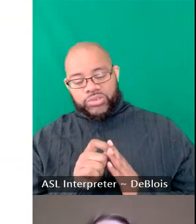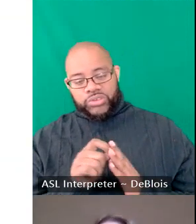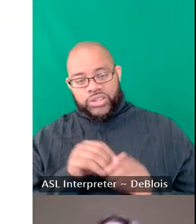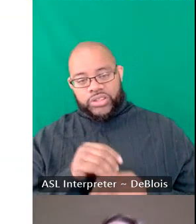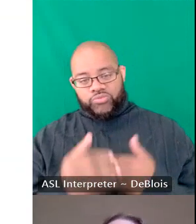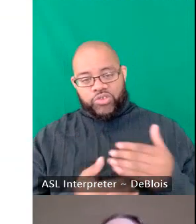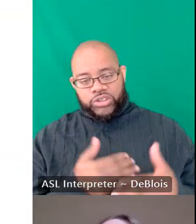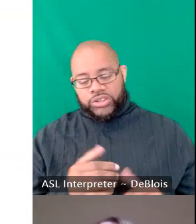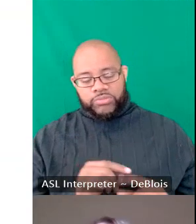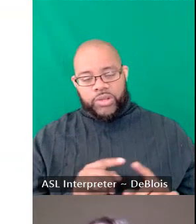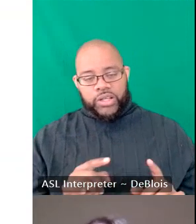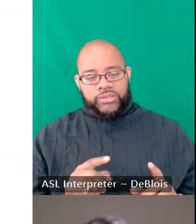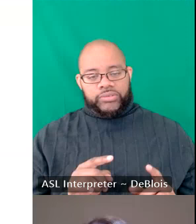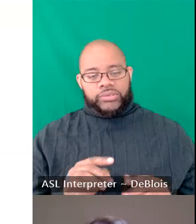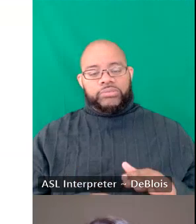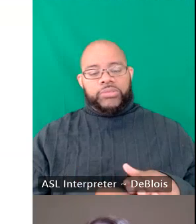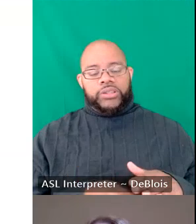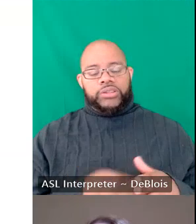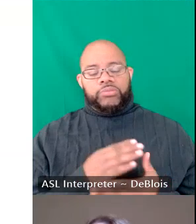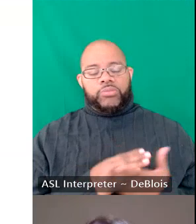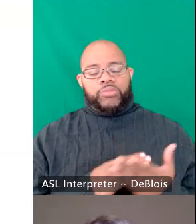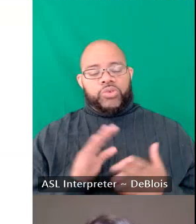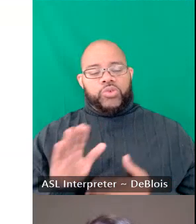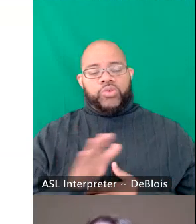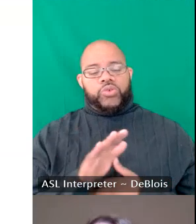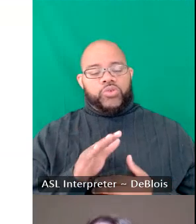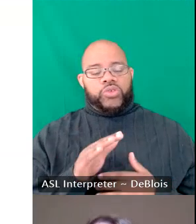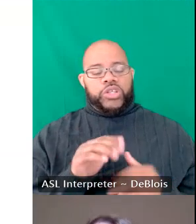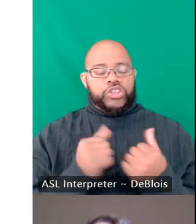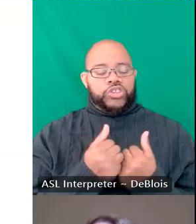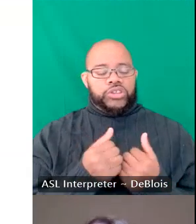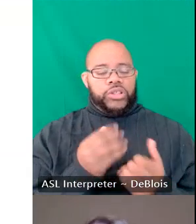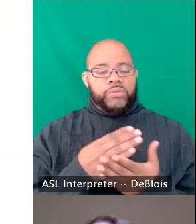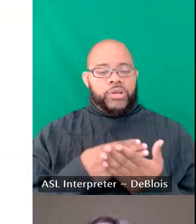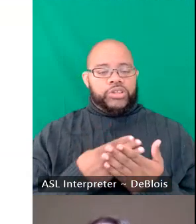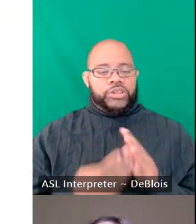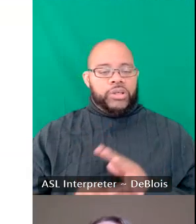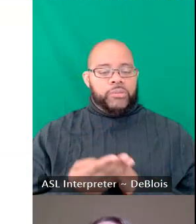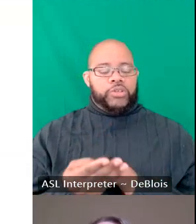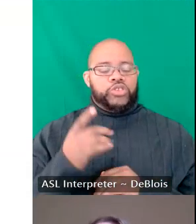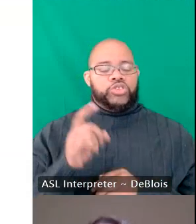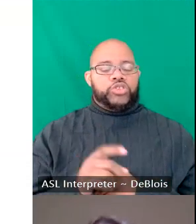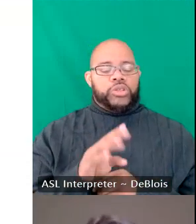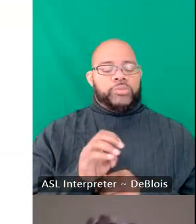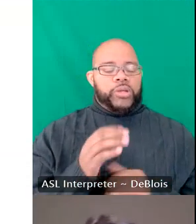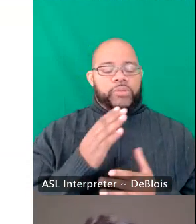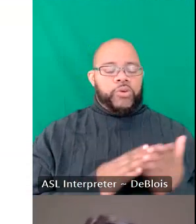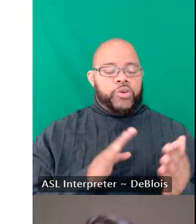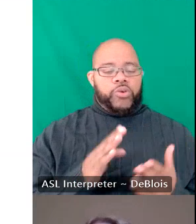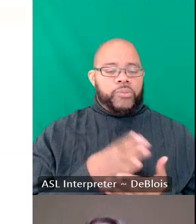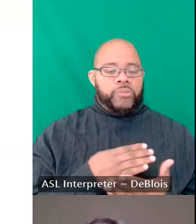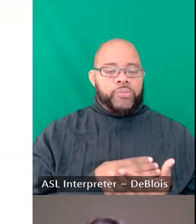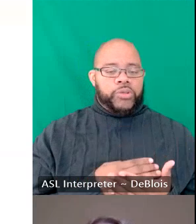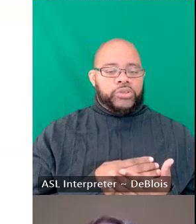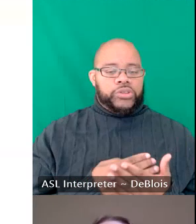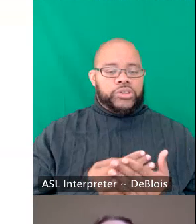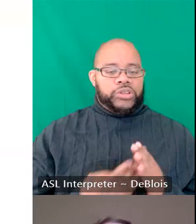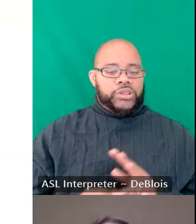process, but basically as part of your agency's budget submission. It should be as part of your budget